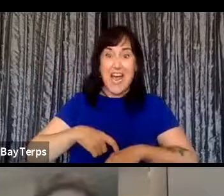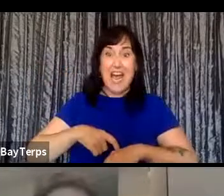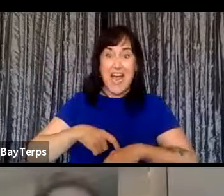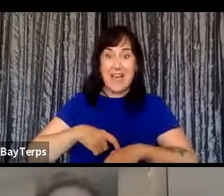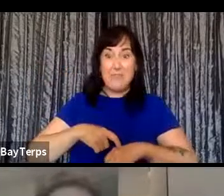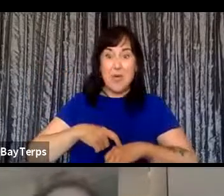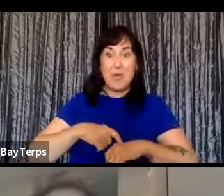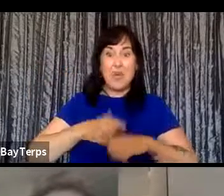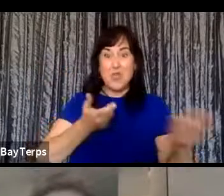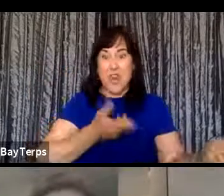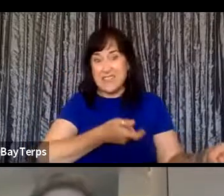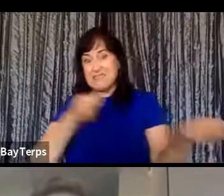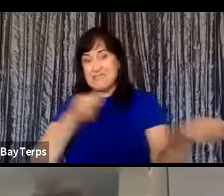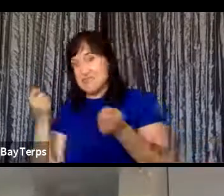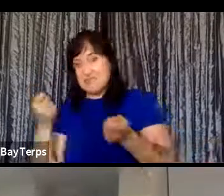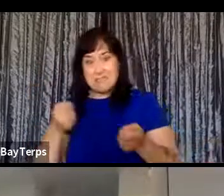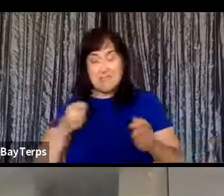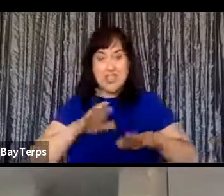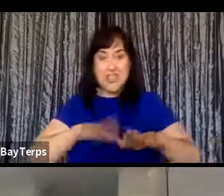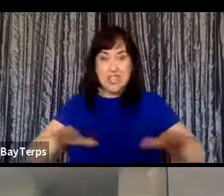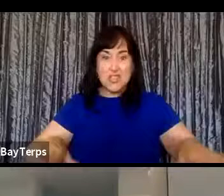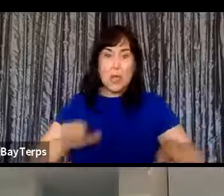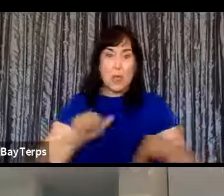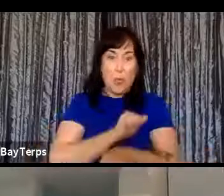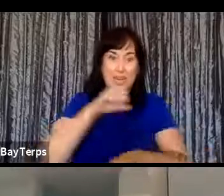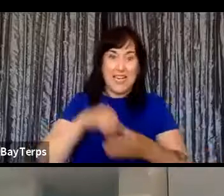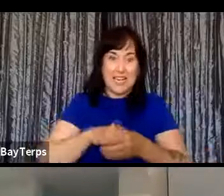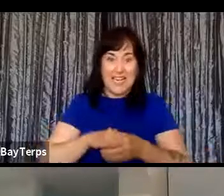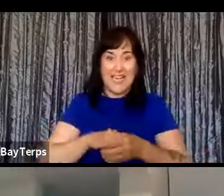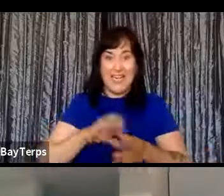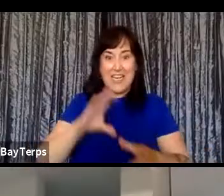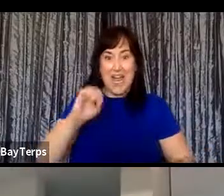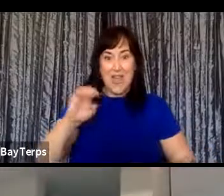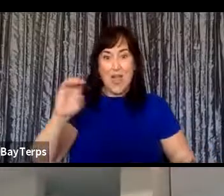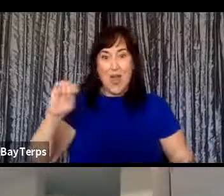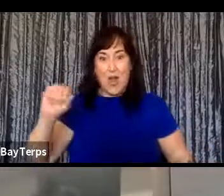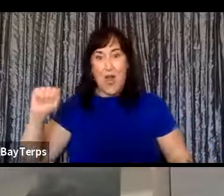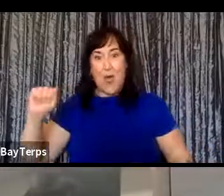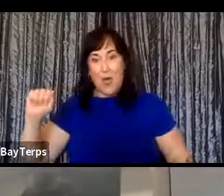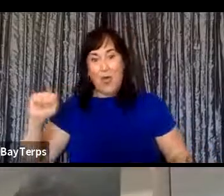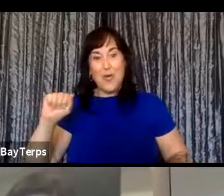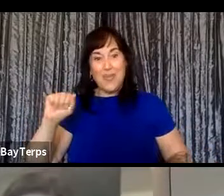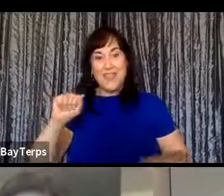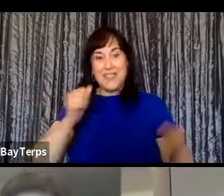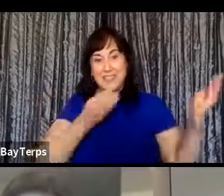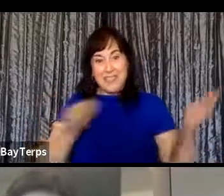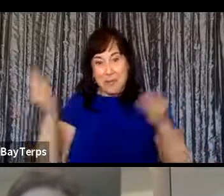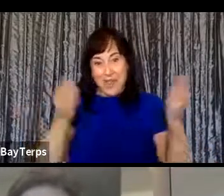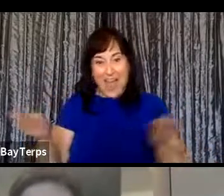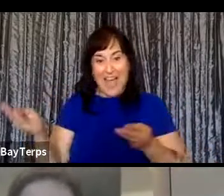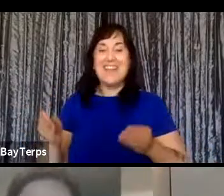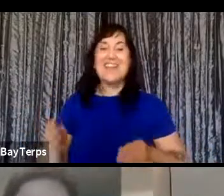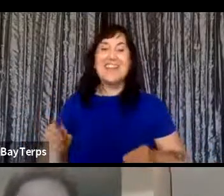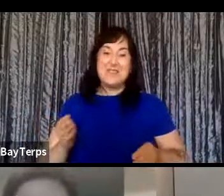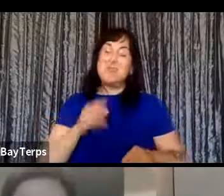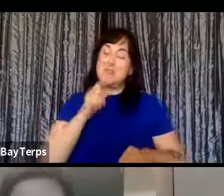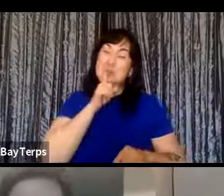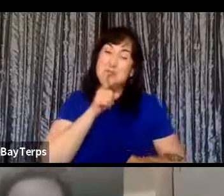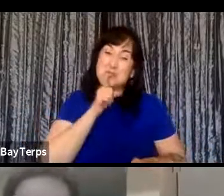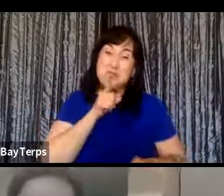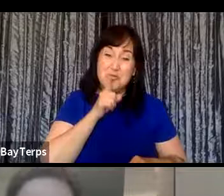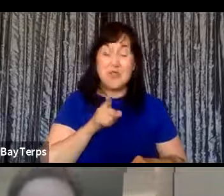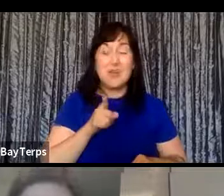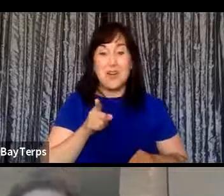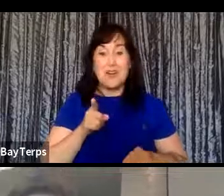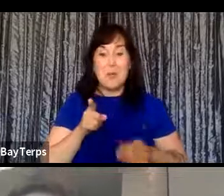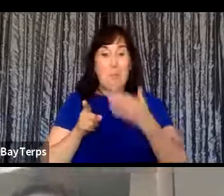supply chain, but today we've got Andrea in the house to be able to help. That was a bit of a naughty one, but it's true though. We're going to